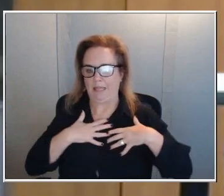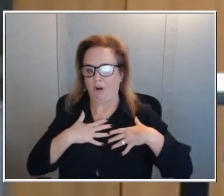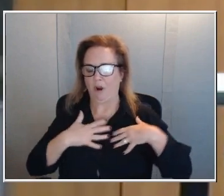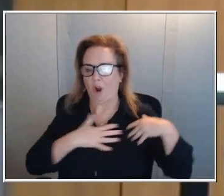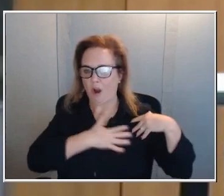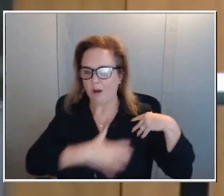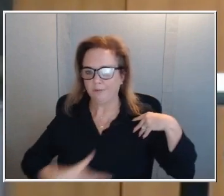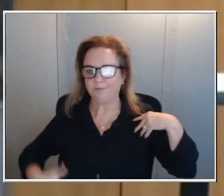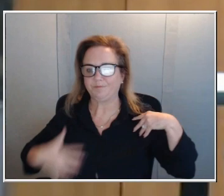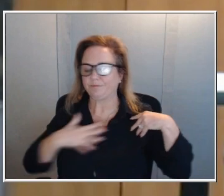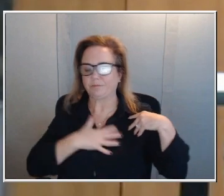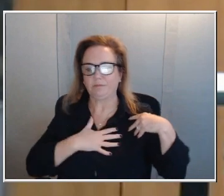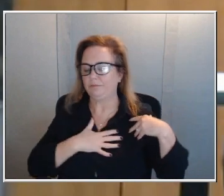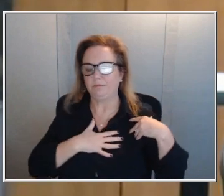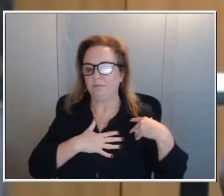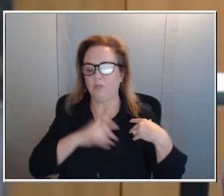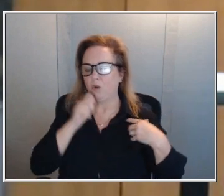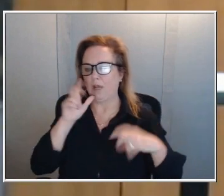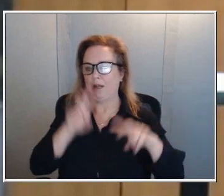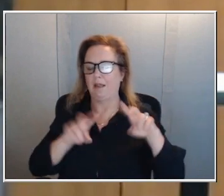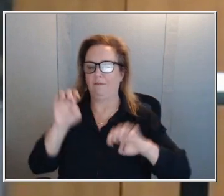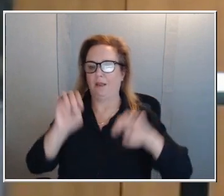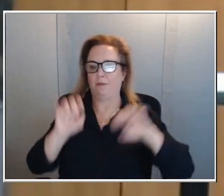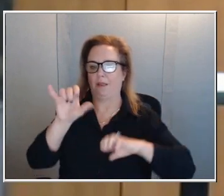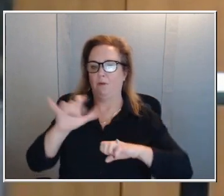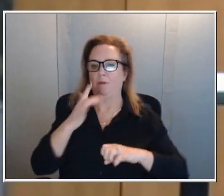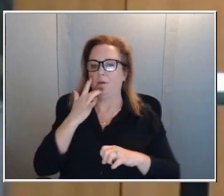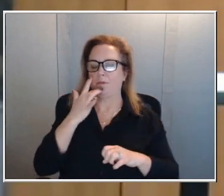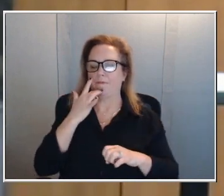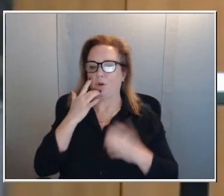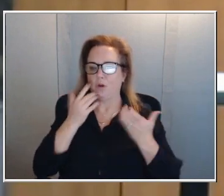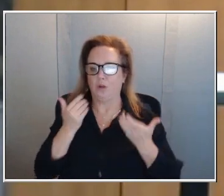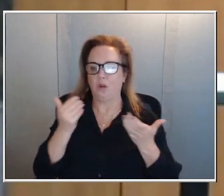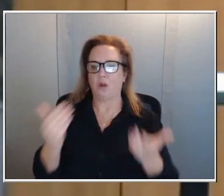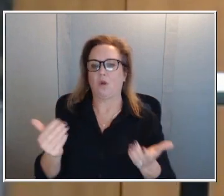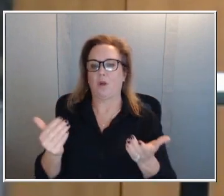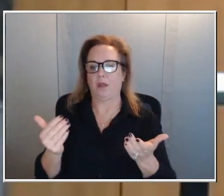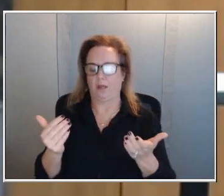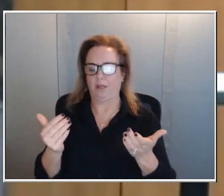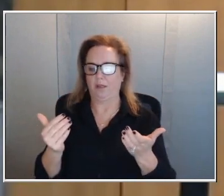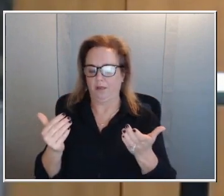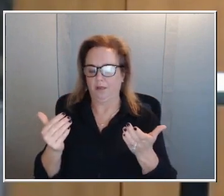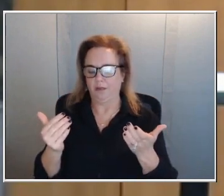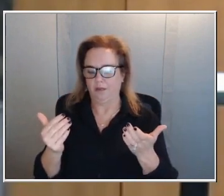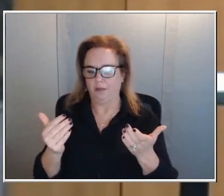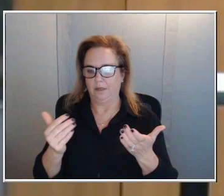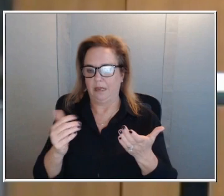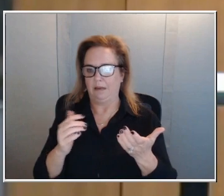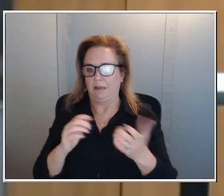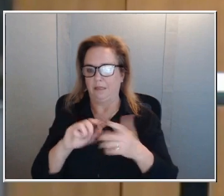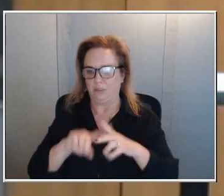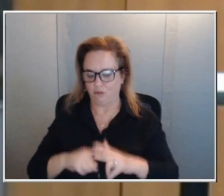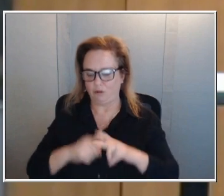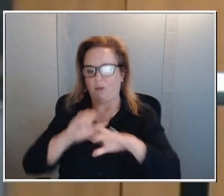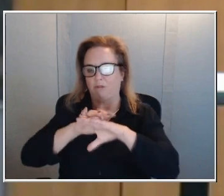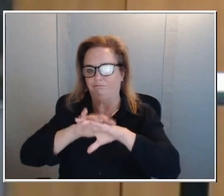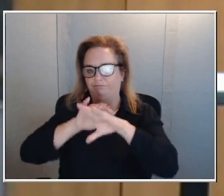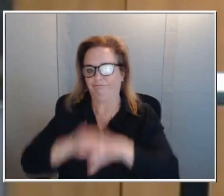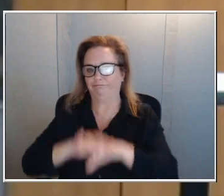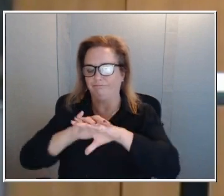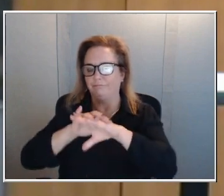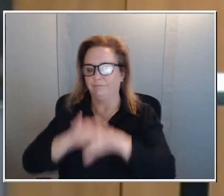them, what is going on with their heart. We would much rather have you caution on the side of error and start those